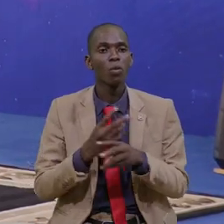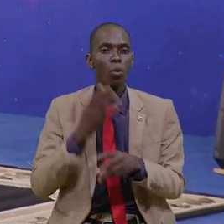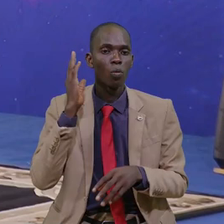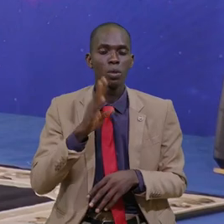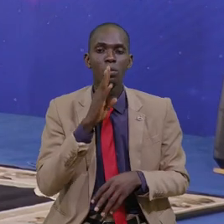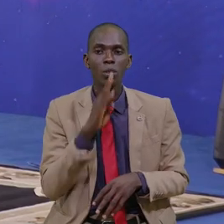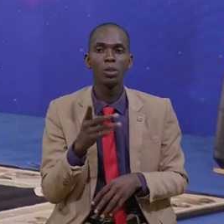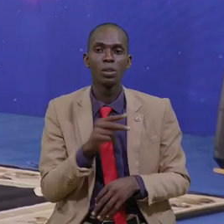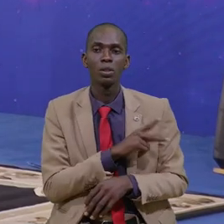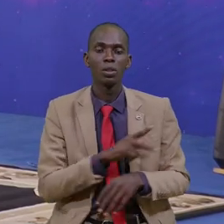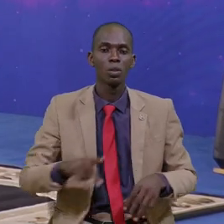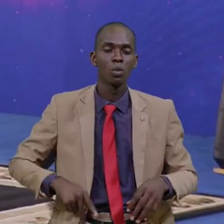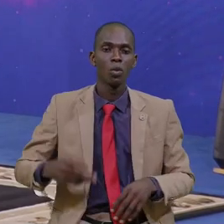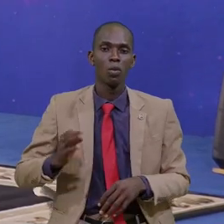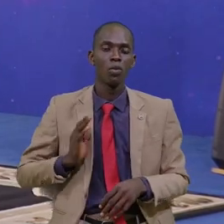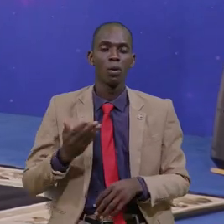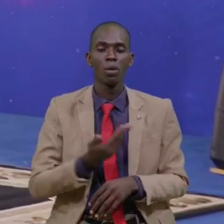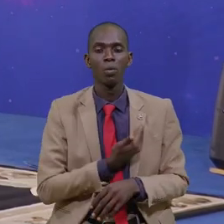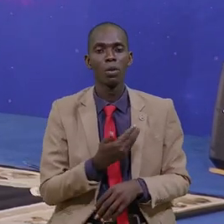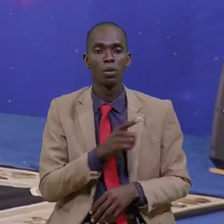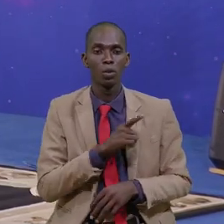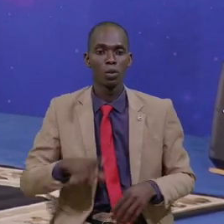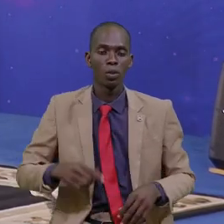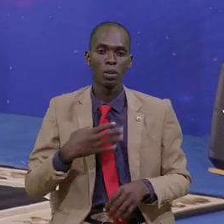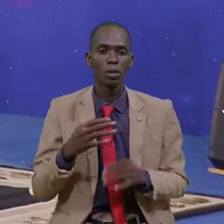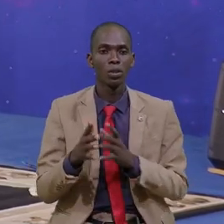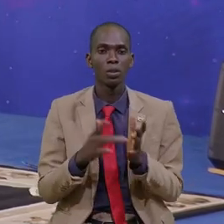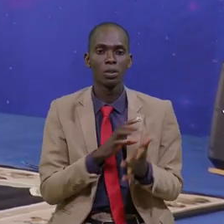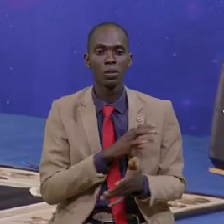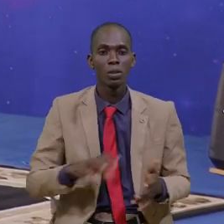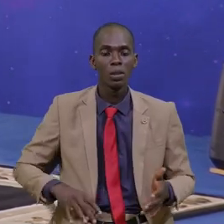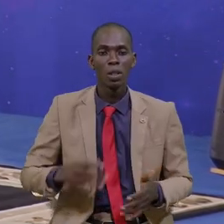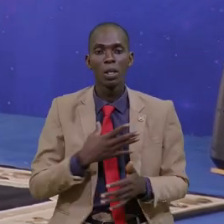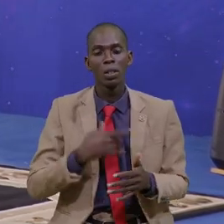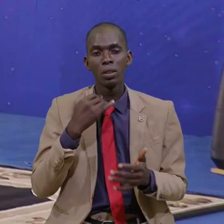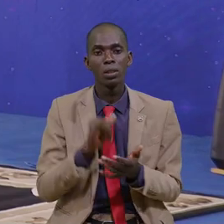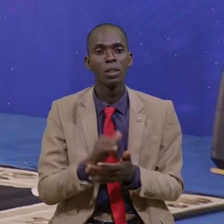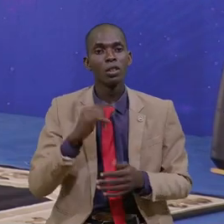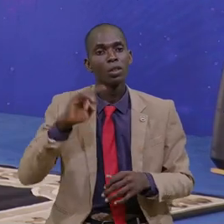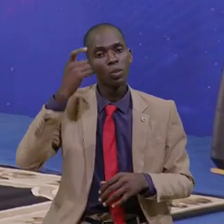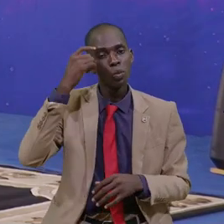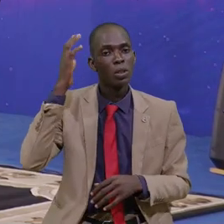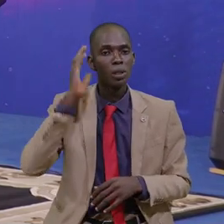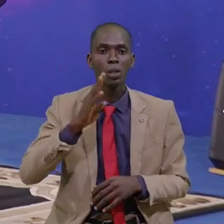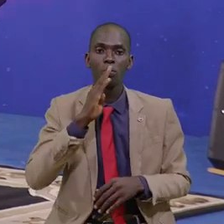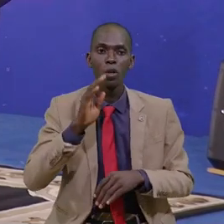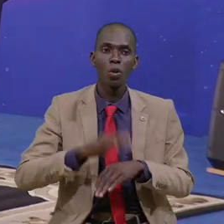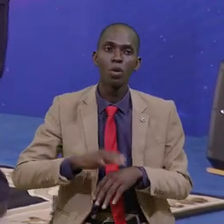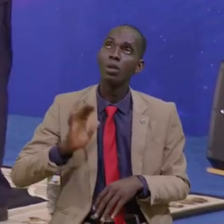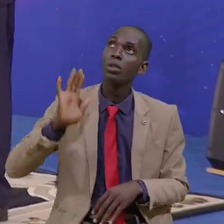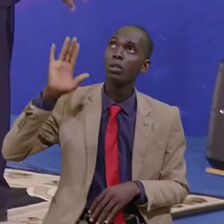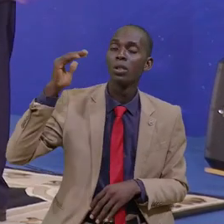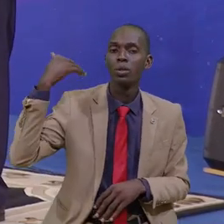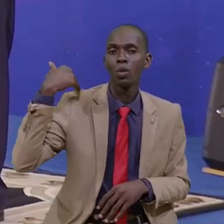our Lord Jesus Christ. And he says the government shall be upon his shoulder, and his name shall